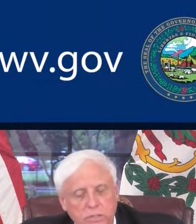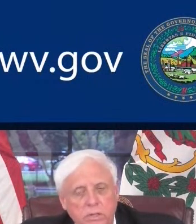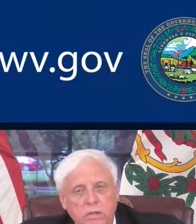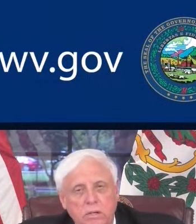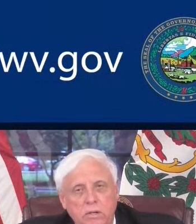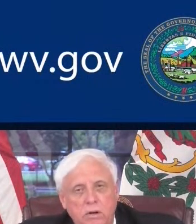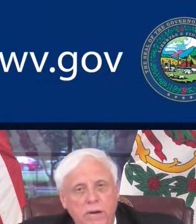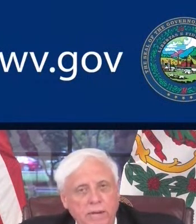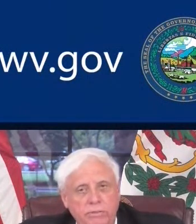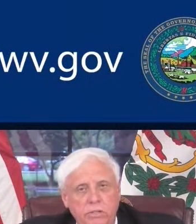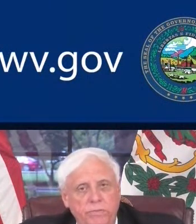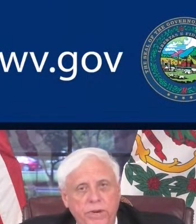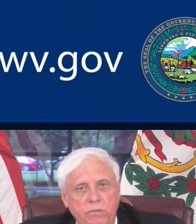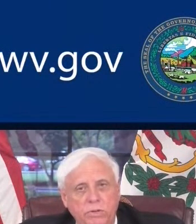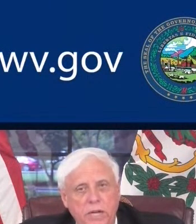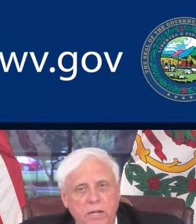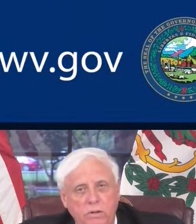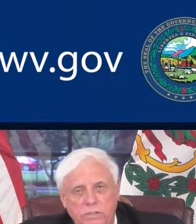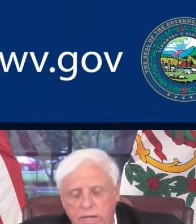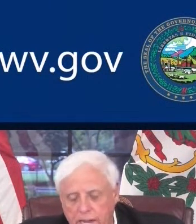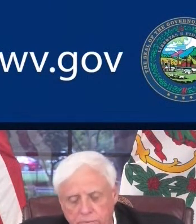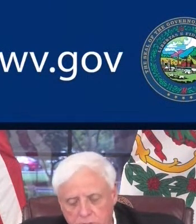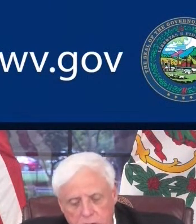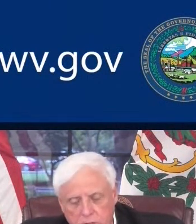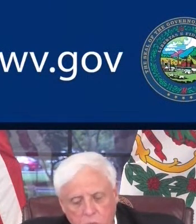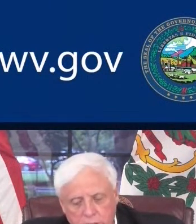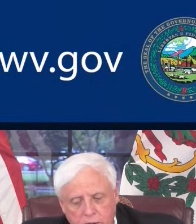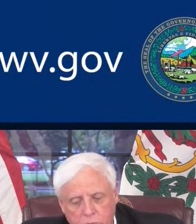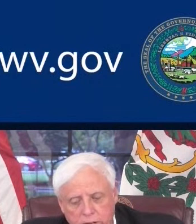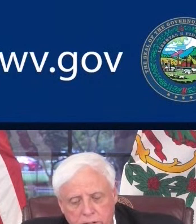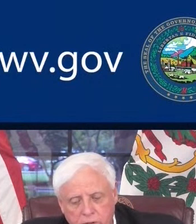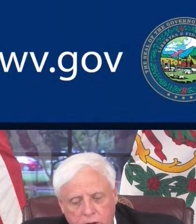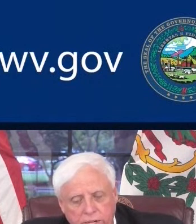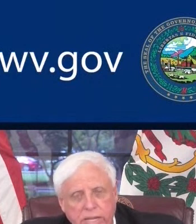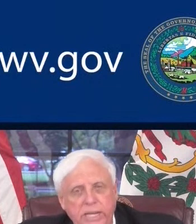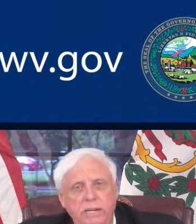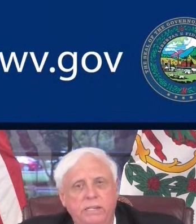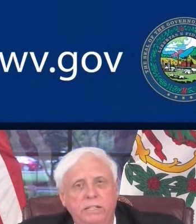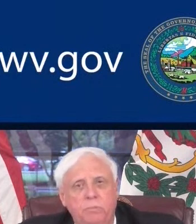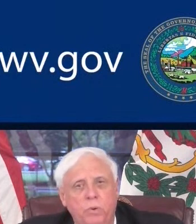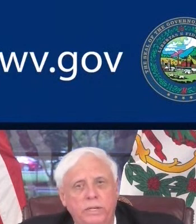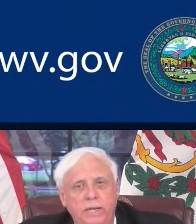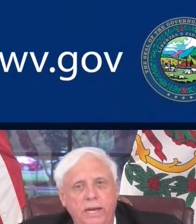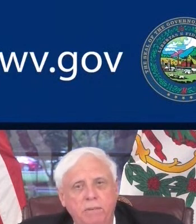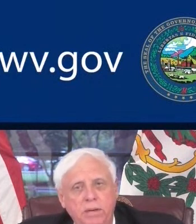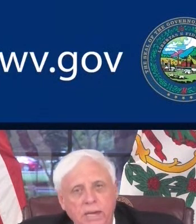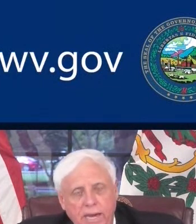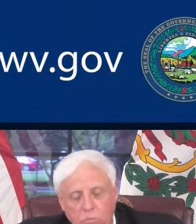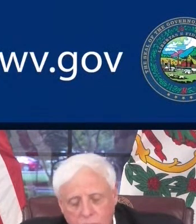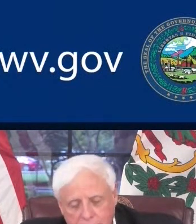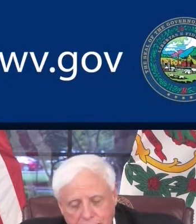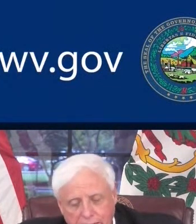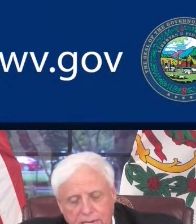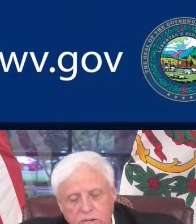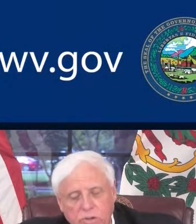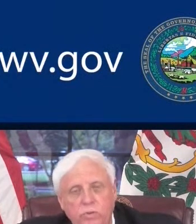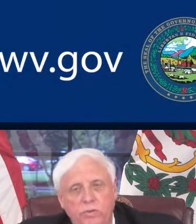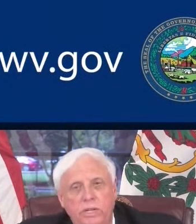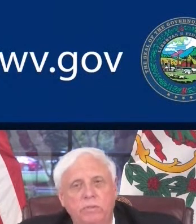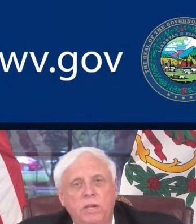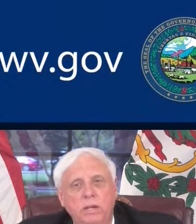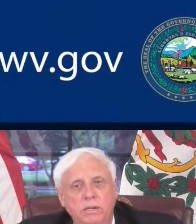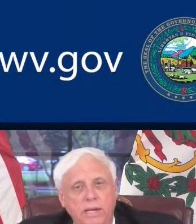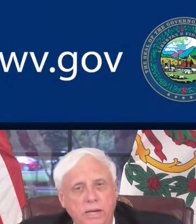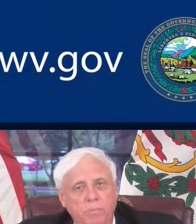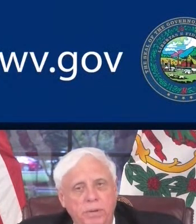dollars are absolutely federal dollars that absolutely we do not need at this point in time, and we can use